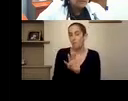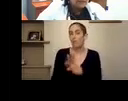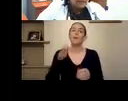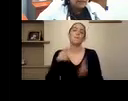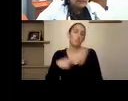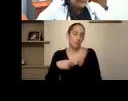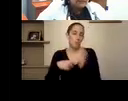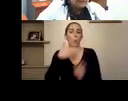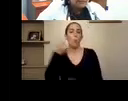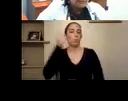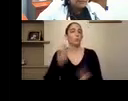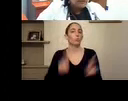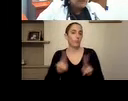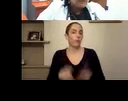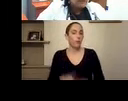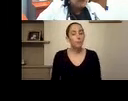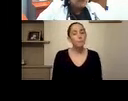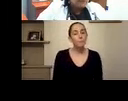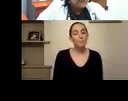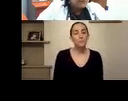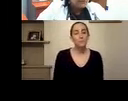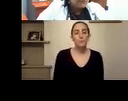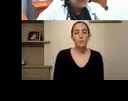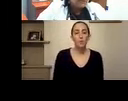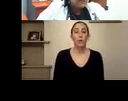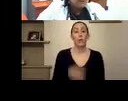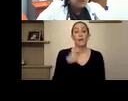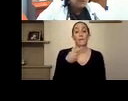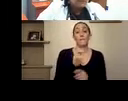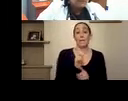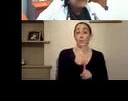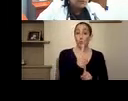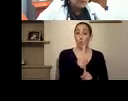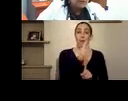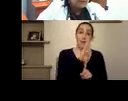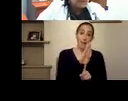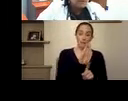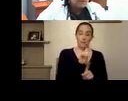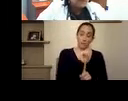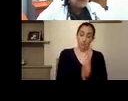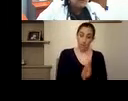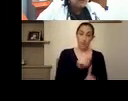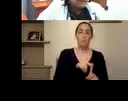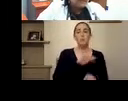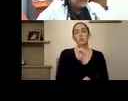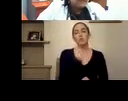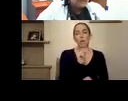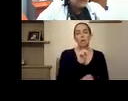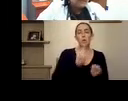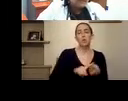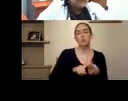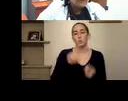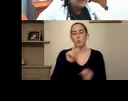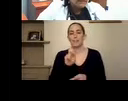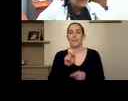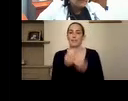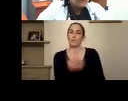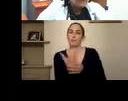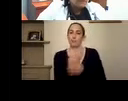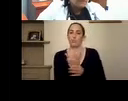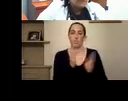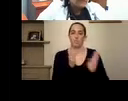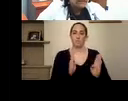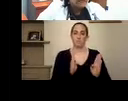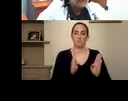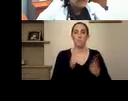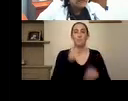adults. So this will be the period from January to probably late spring when there's potentially limited doses of vaccine